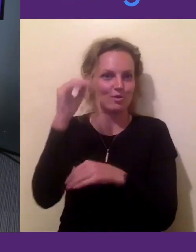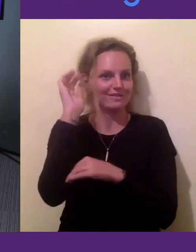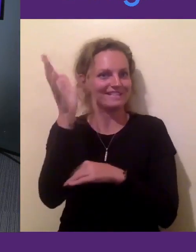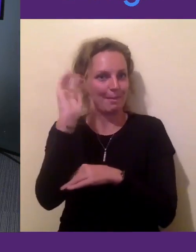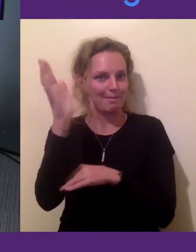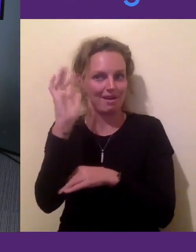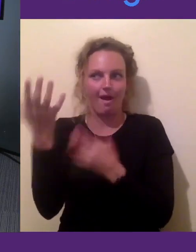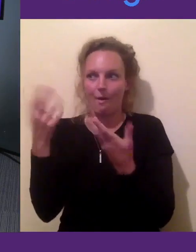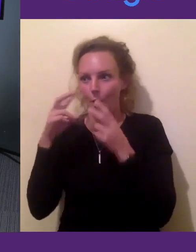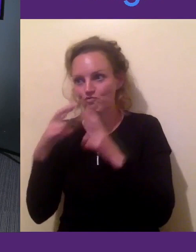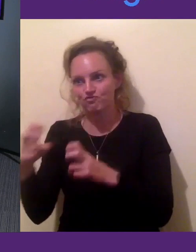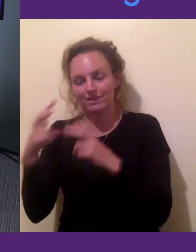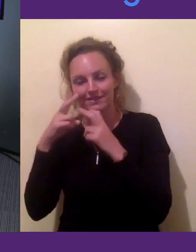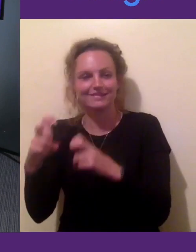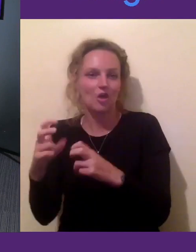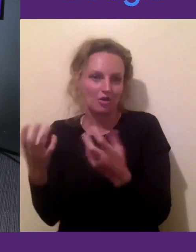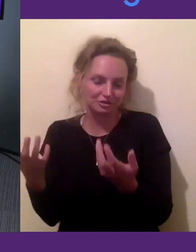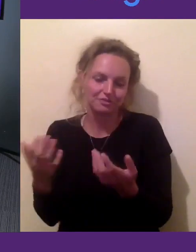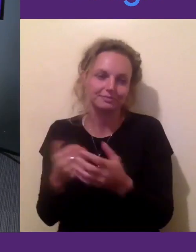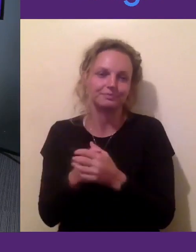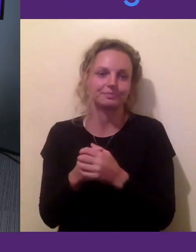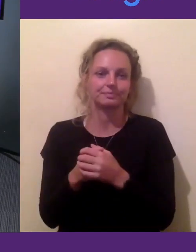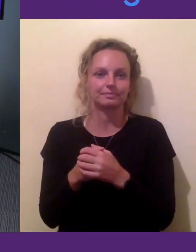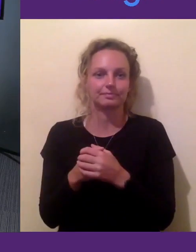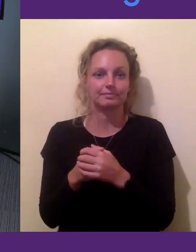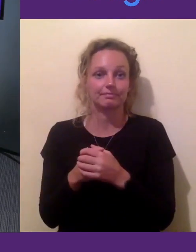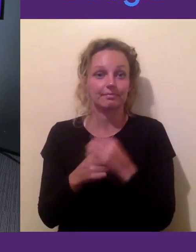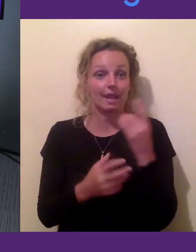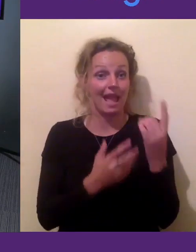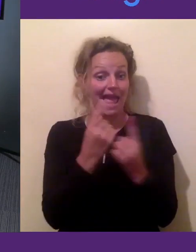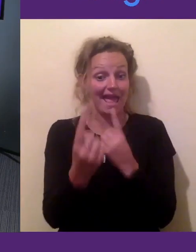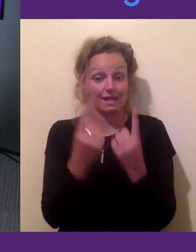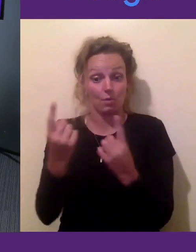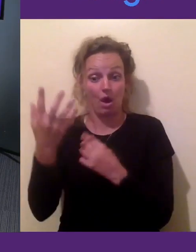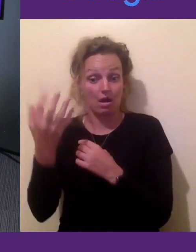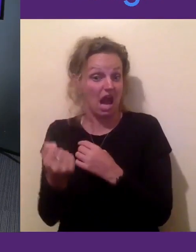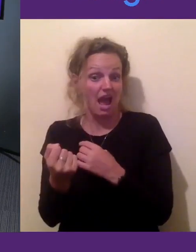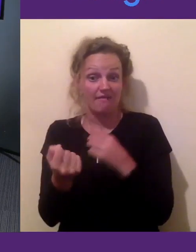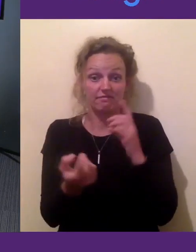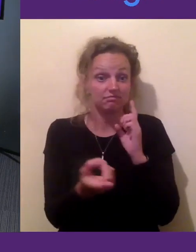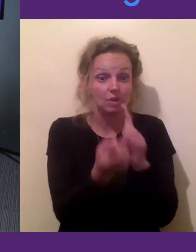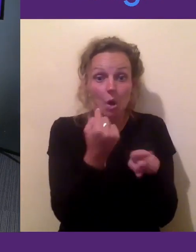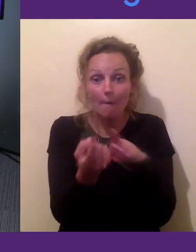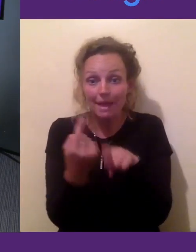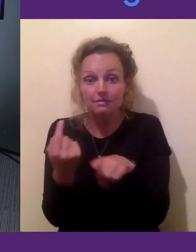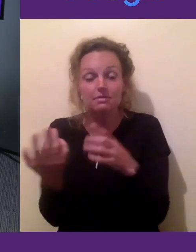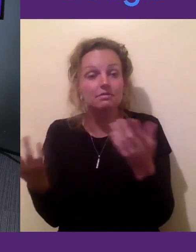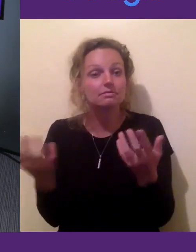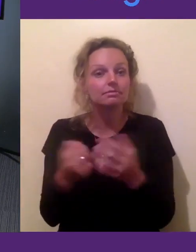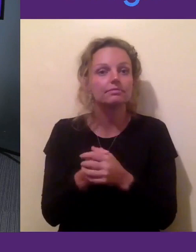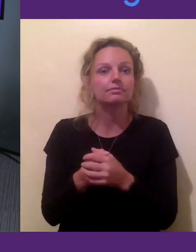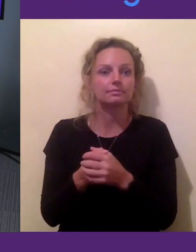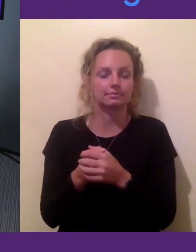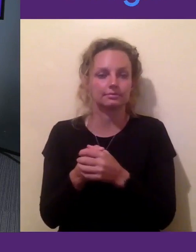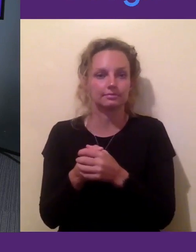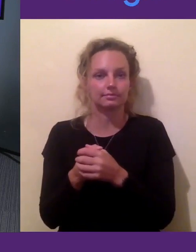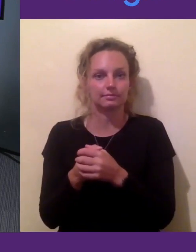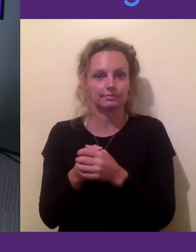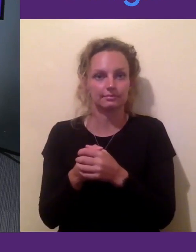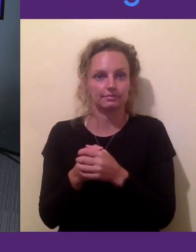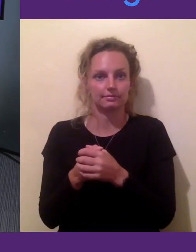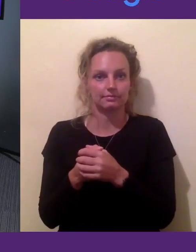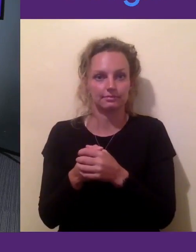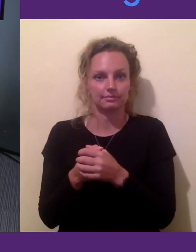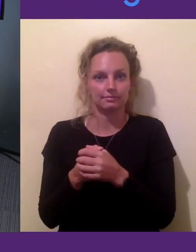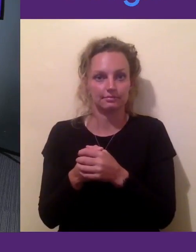at you. Does anyone else have anything to say on that? Personalisation Hi, Rama, yes. options? Yes, please go ahead. I wanted to go